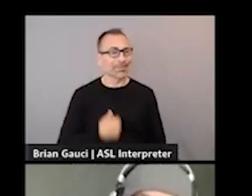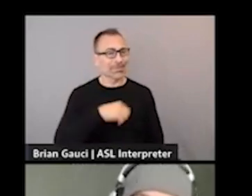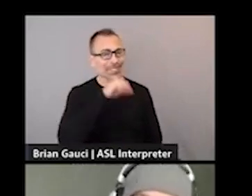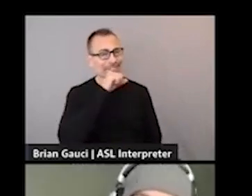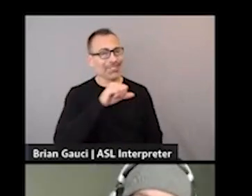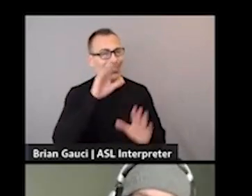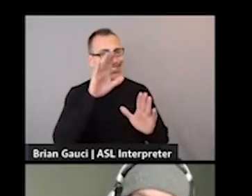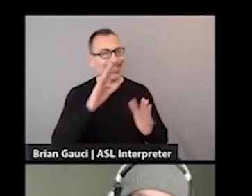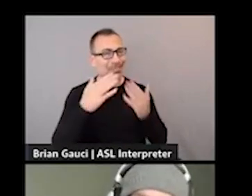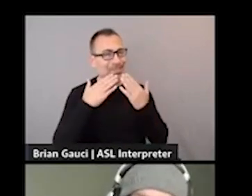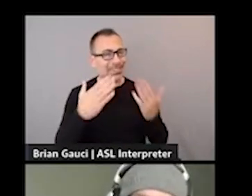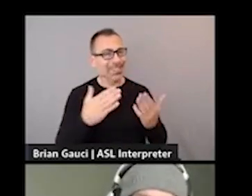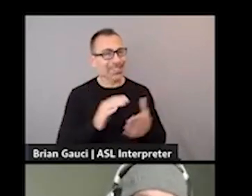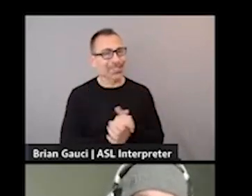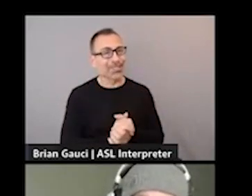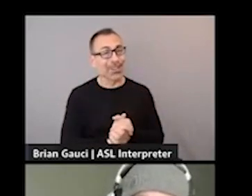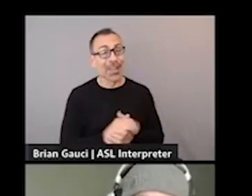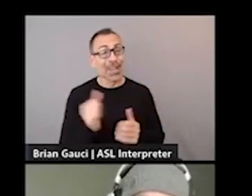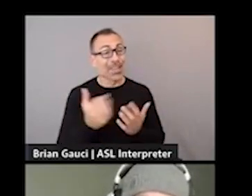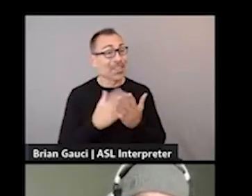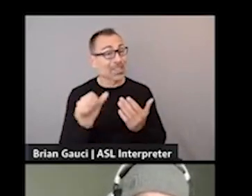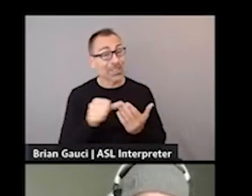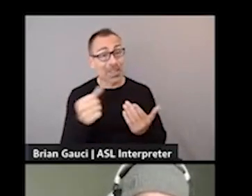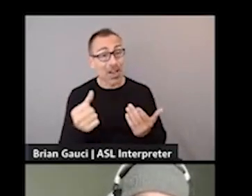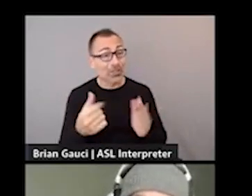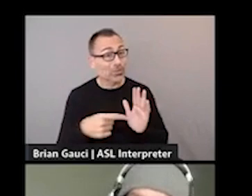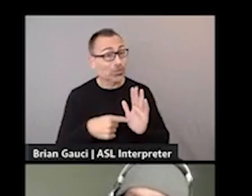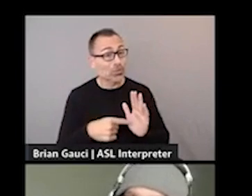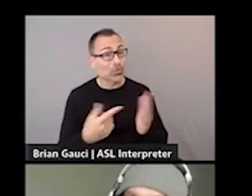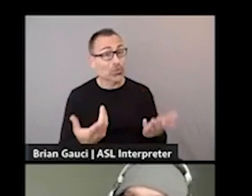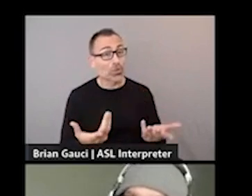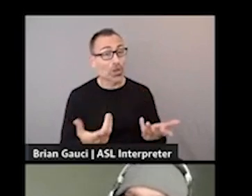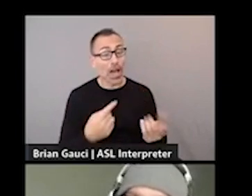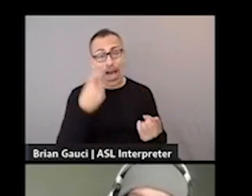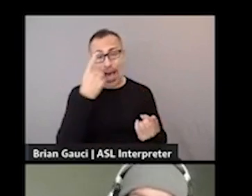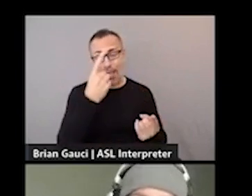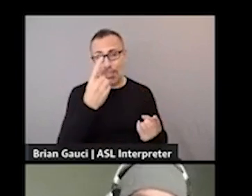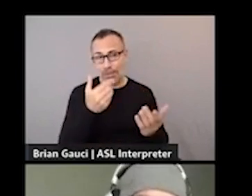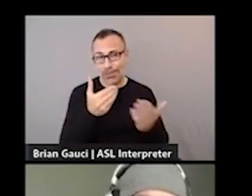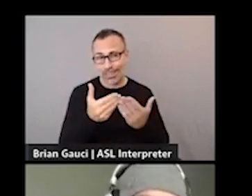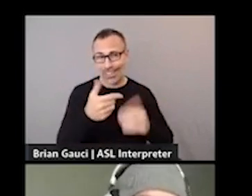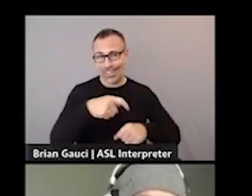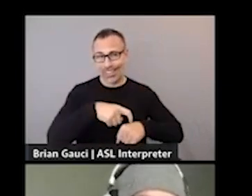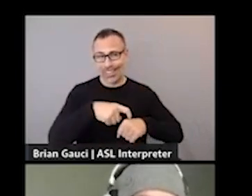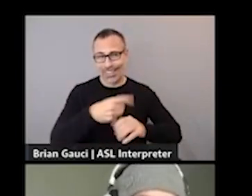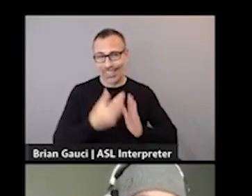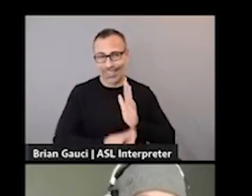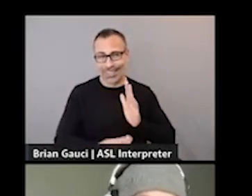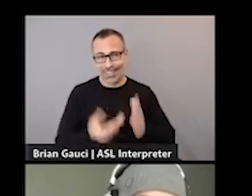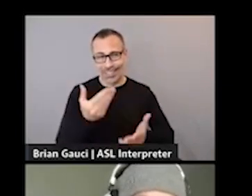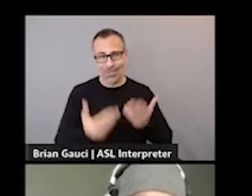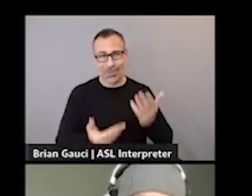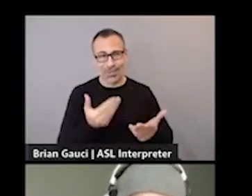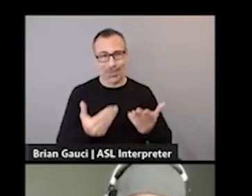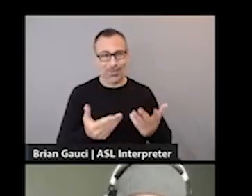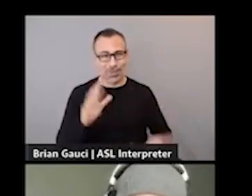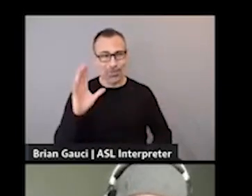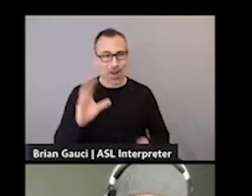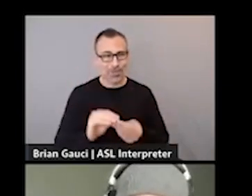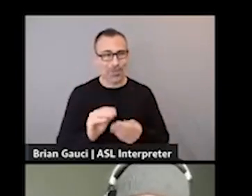Well, thank you, Prashant. Anything else to show? I think we are nearing time, so we should move to wrap up